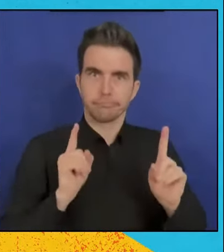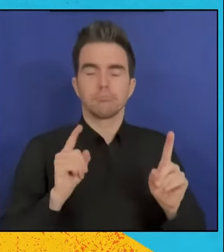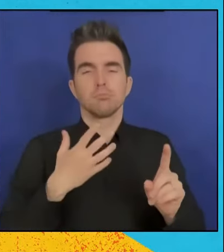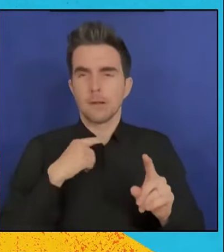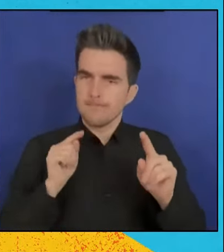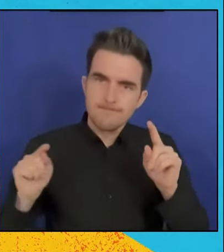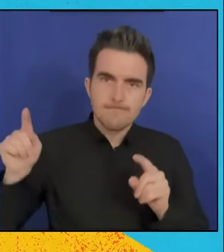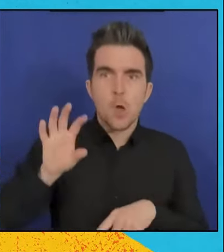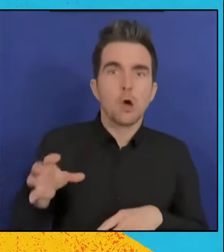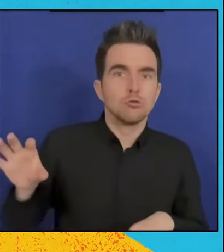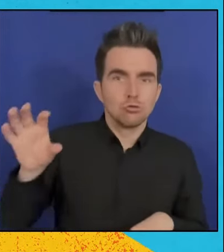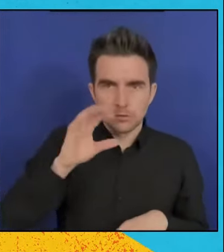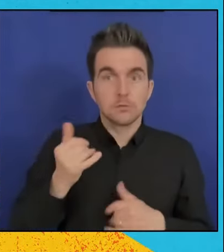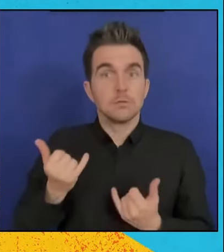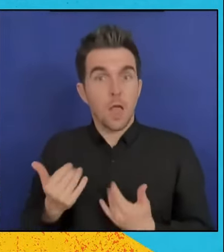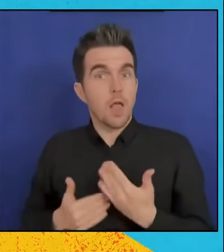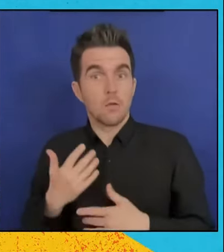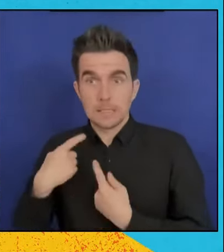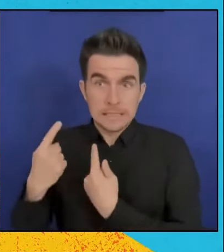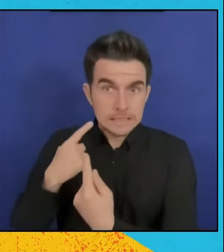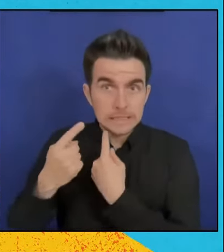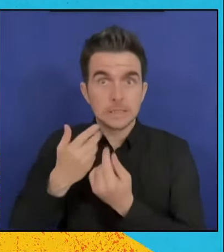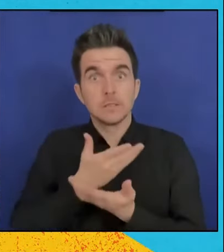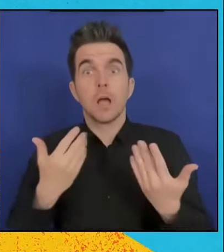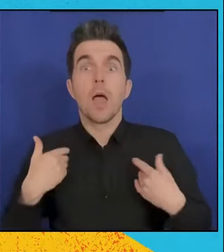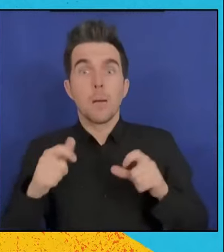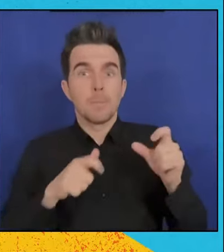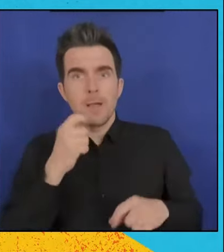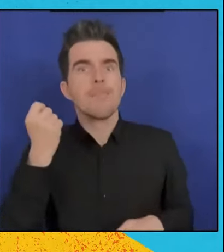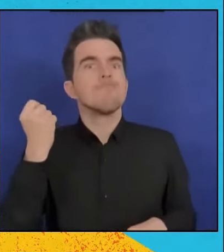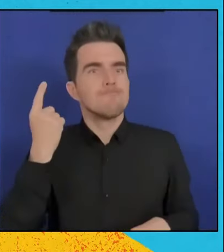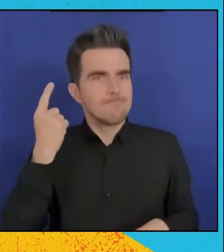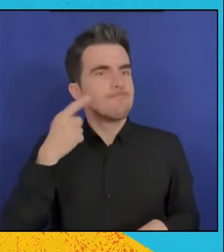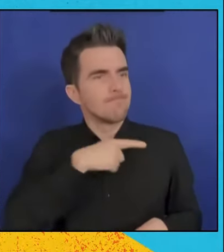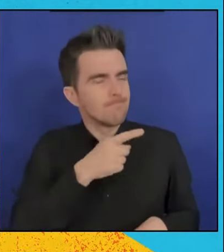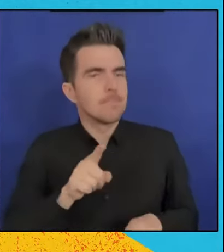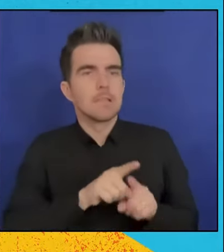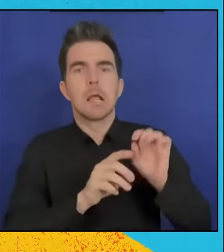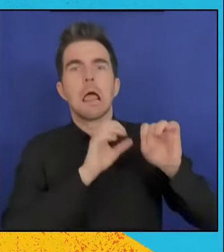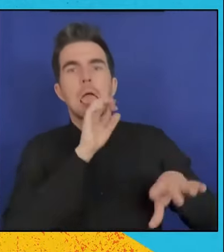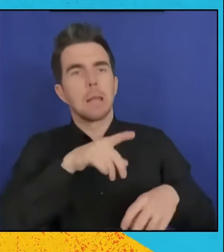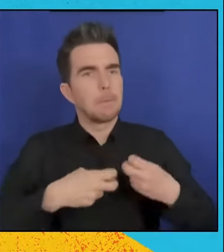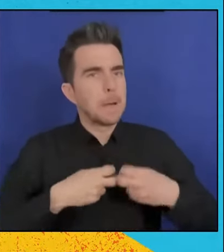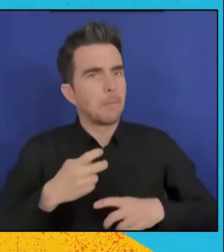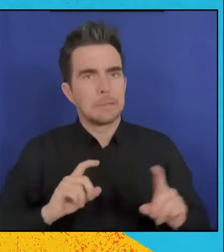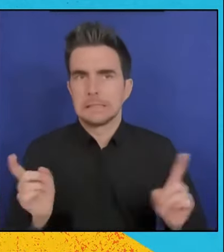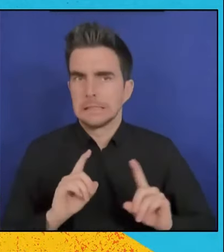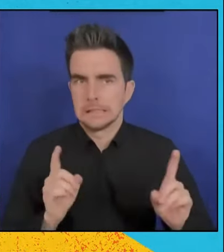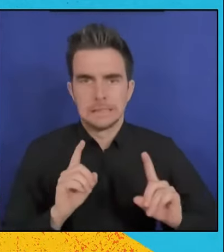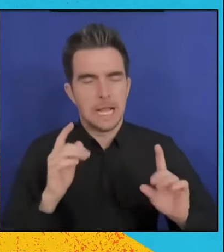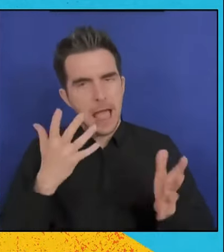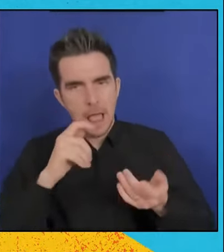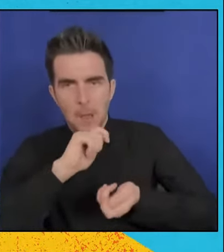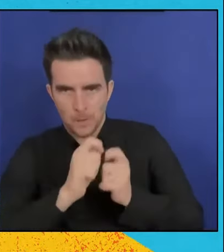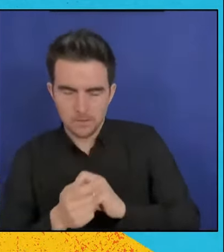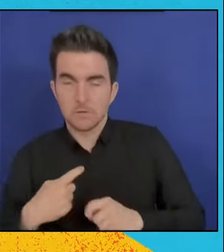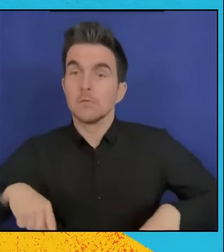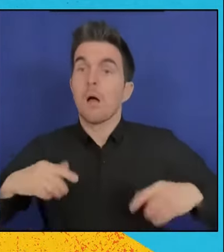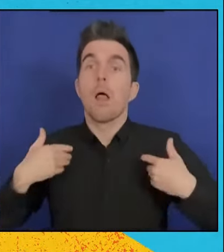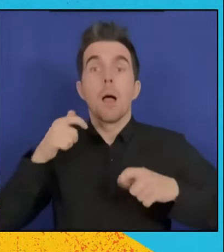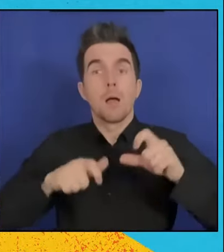young people, are trailblazers, change makers, and groundblazers. But we need everybody help in order to make this